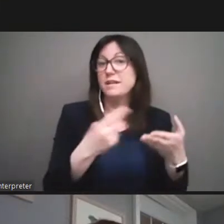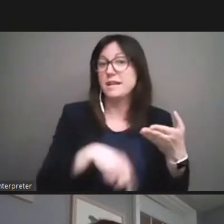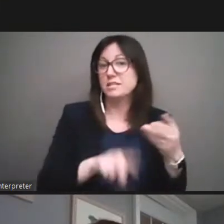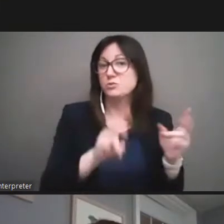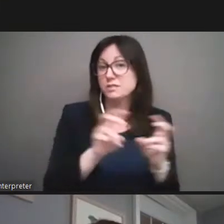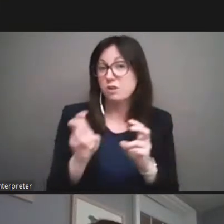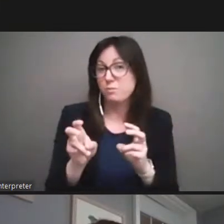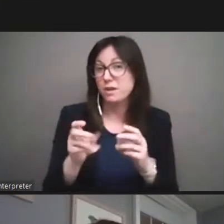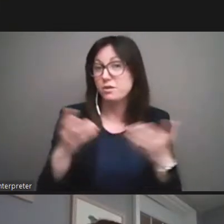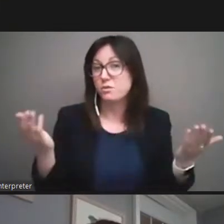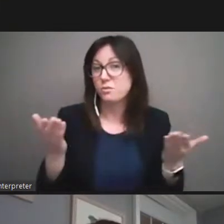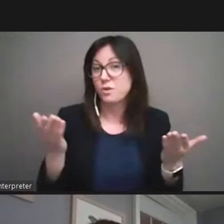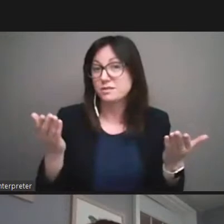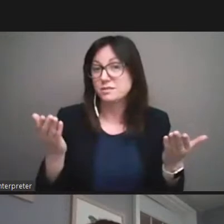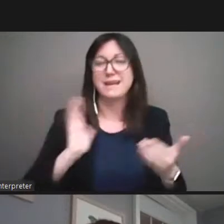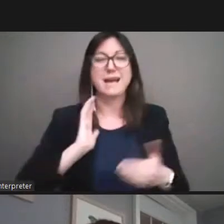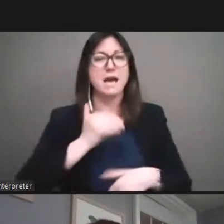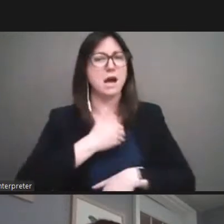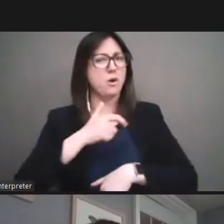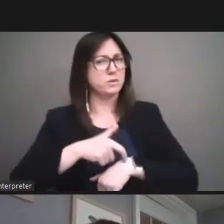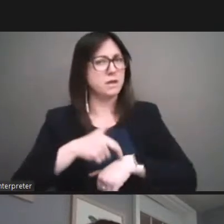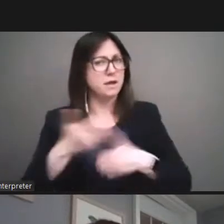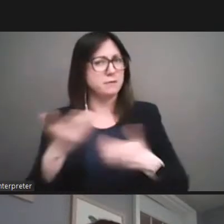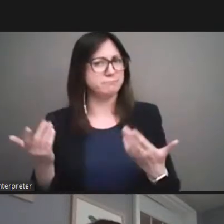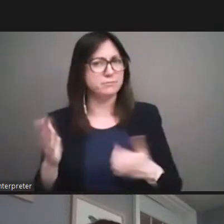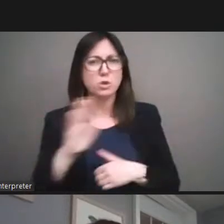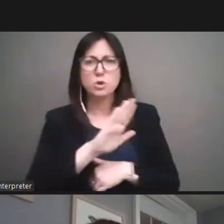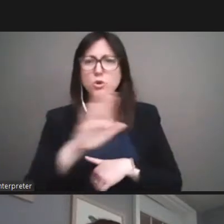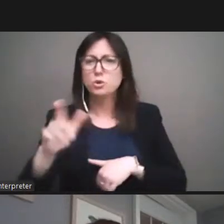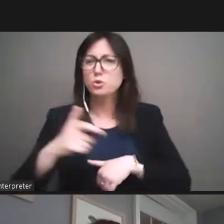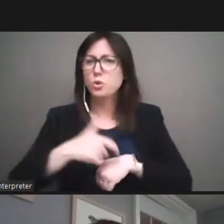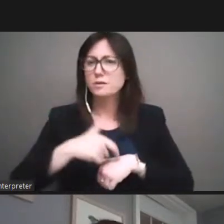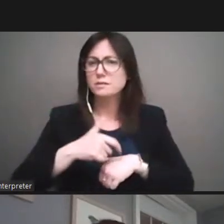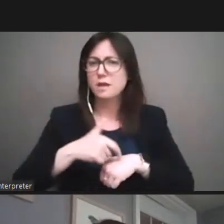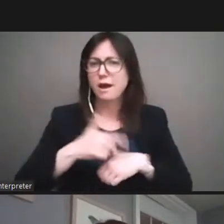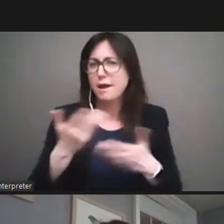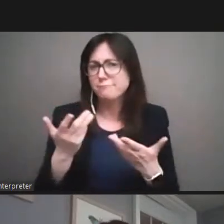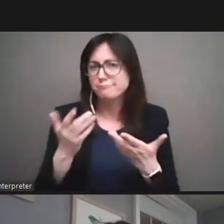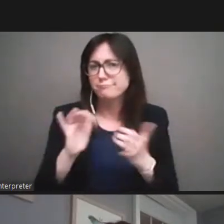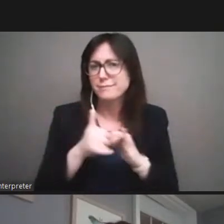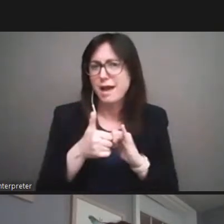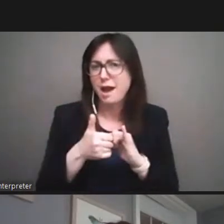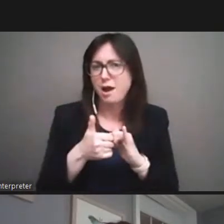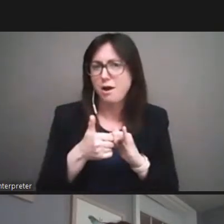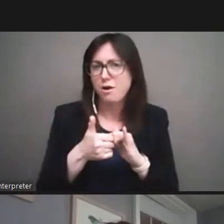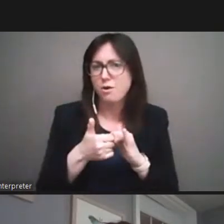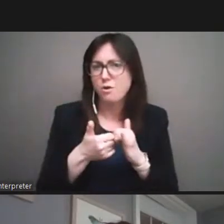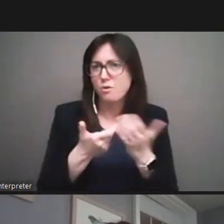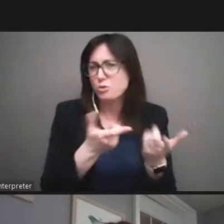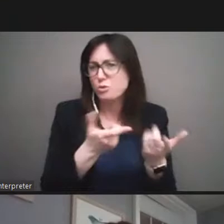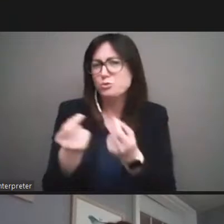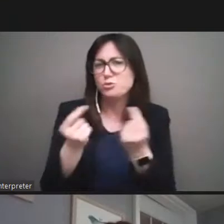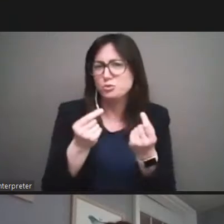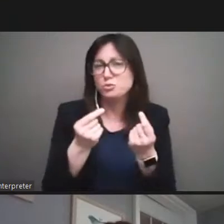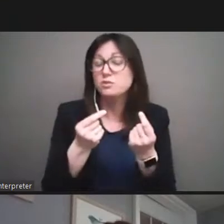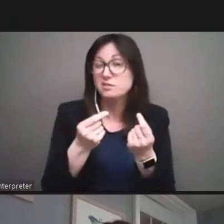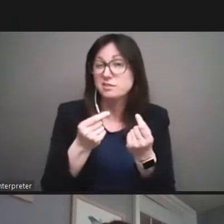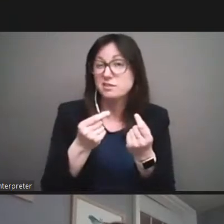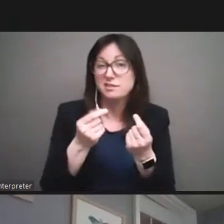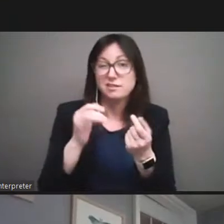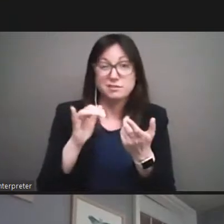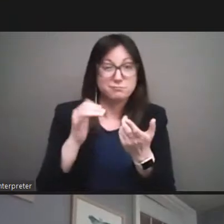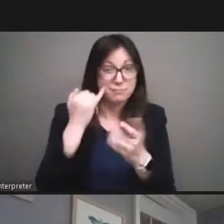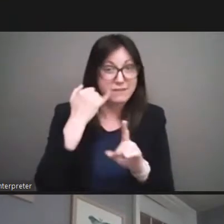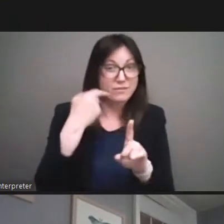topic is our time. How does the way we spend our time, where and with whom, impact our well-being? And